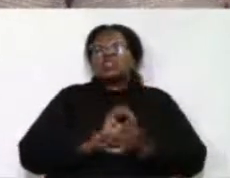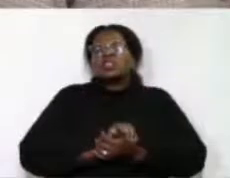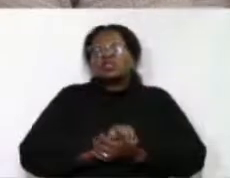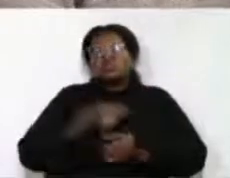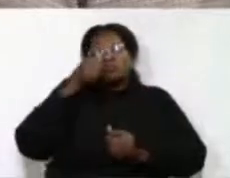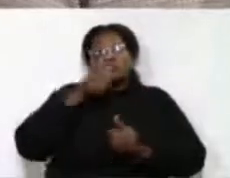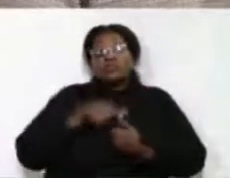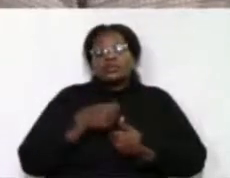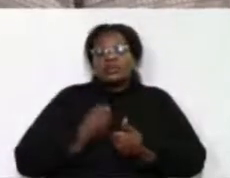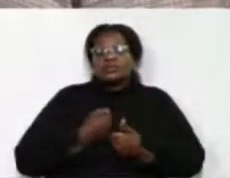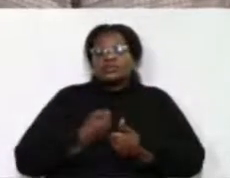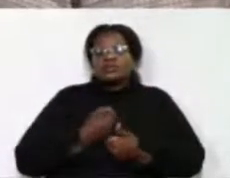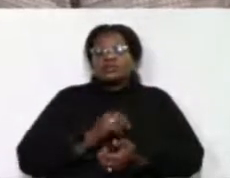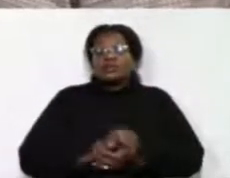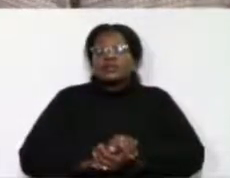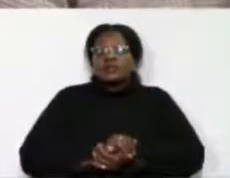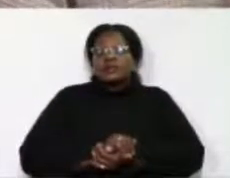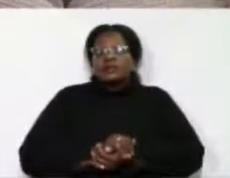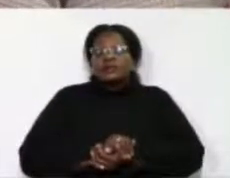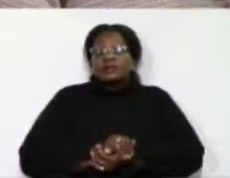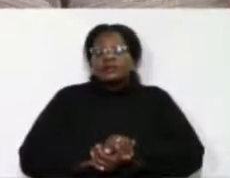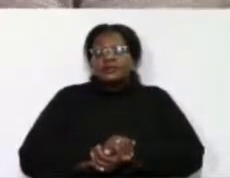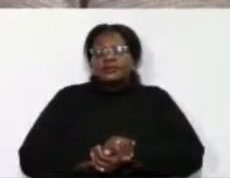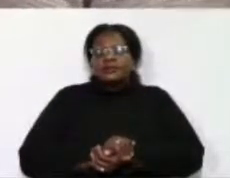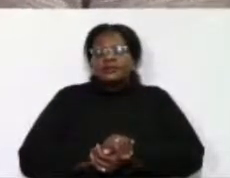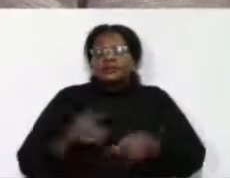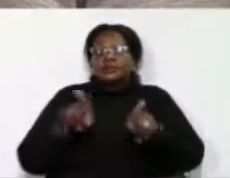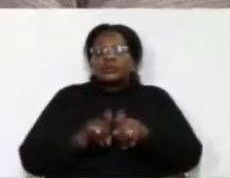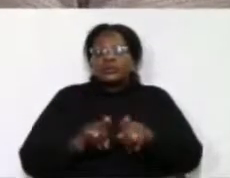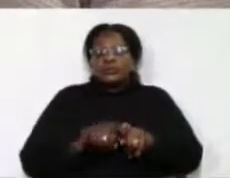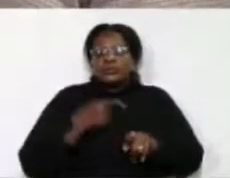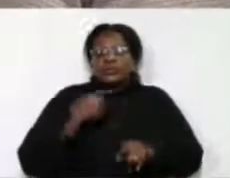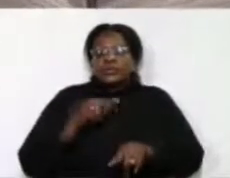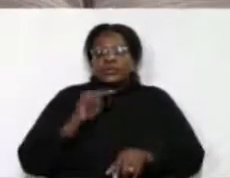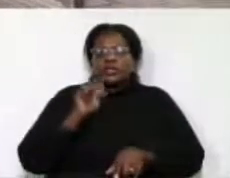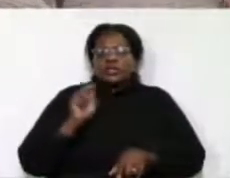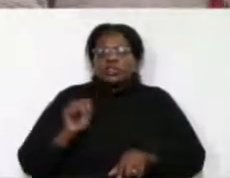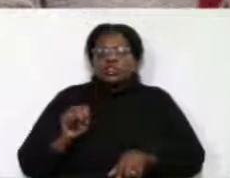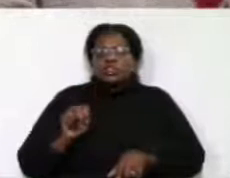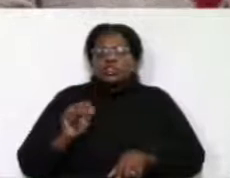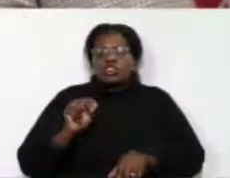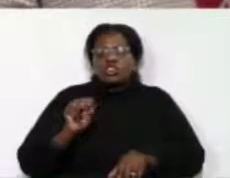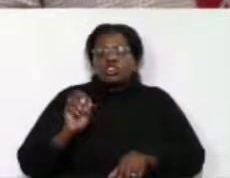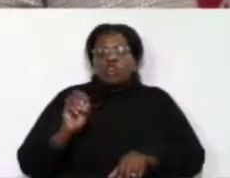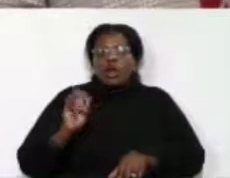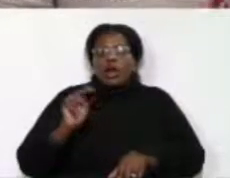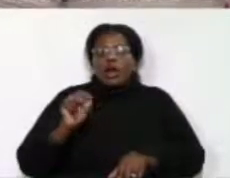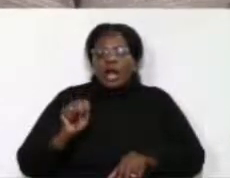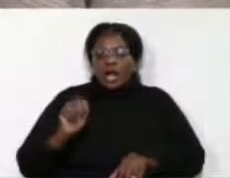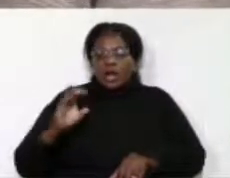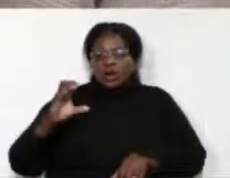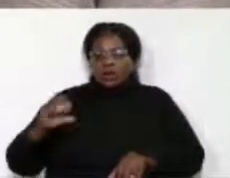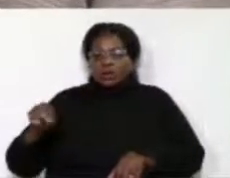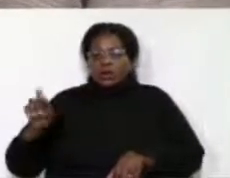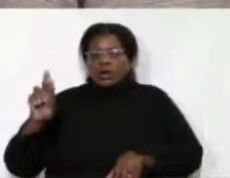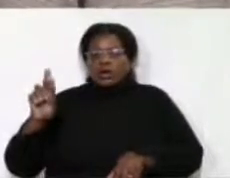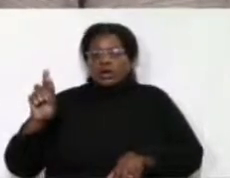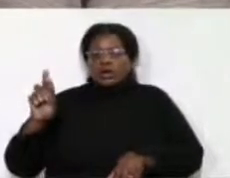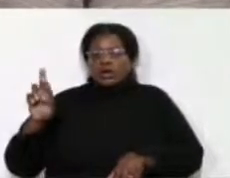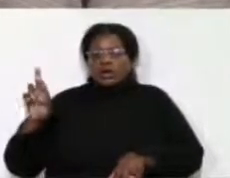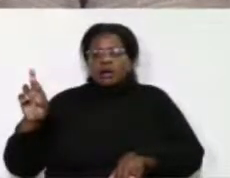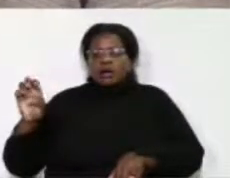with a minus here. So that's like non-current assets are your tools and equipment you're not going to be selling.